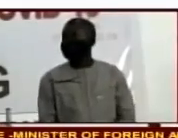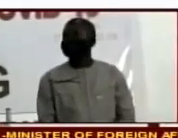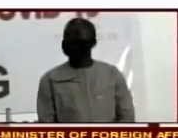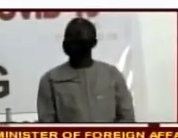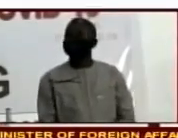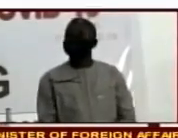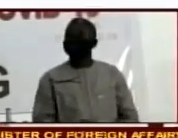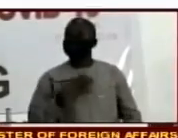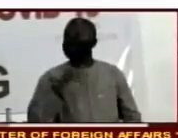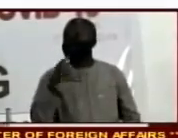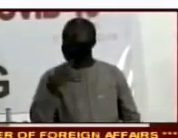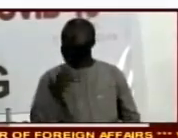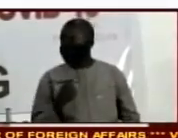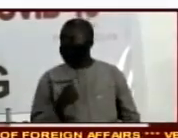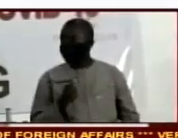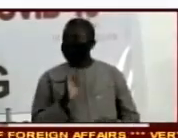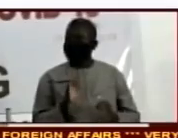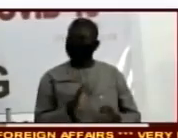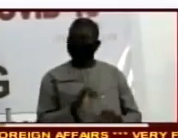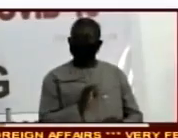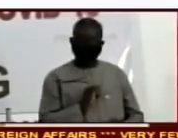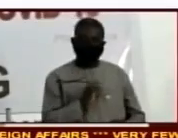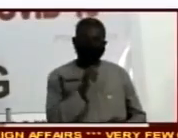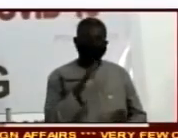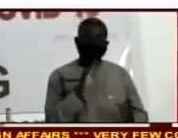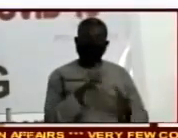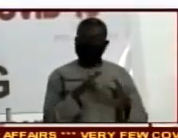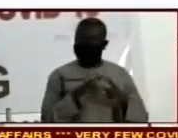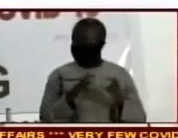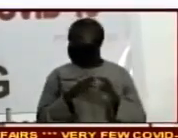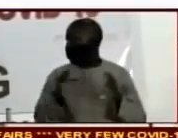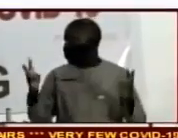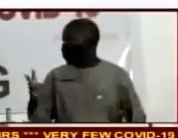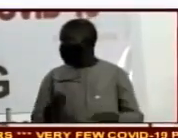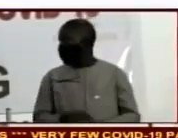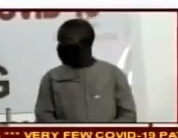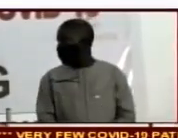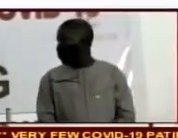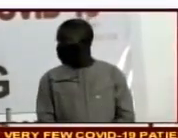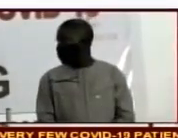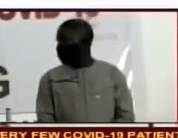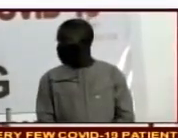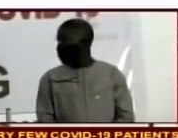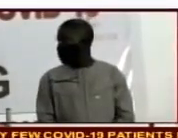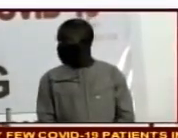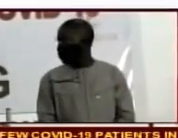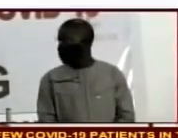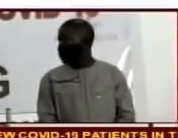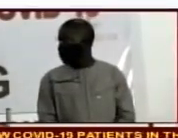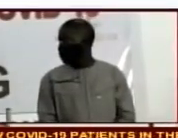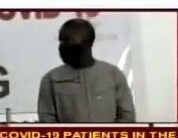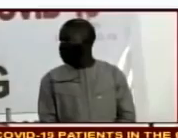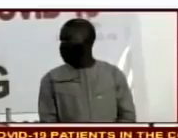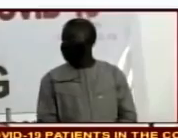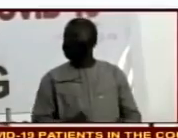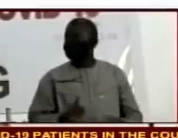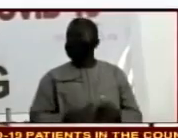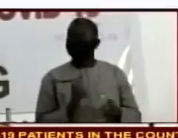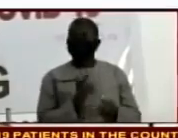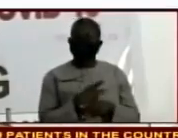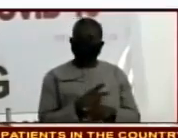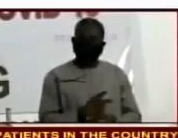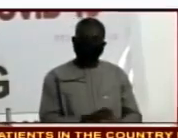like I said, is for the creative industry, which is very wide. It has television, film producers,